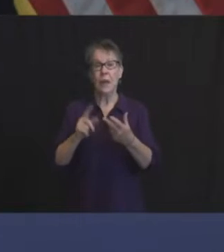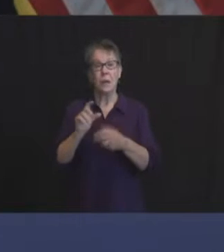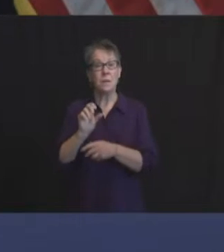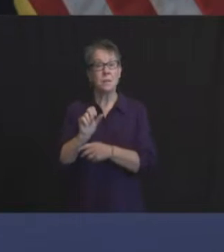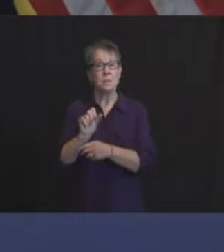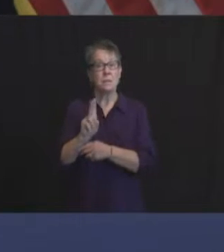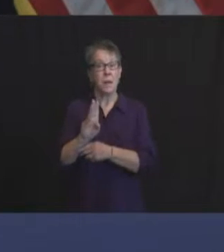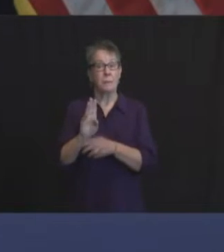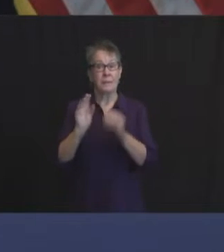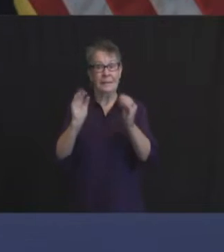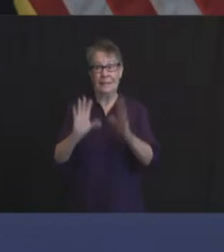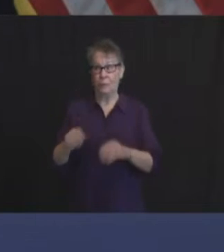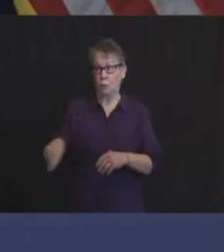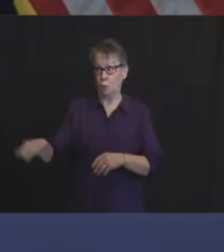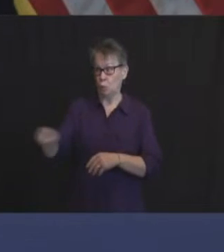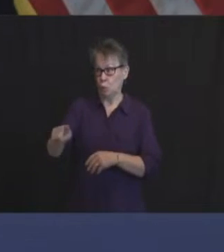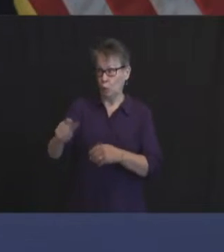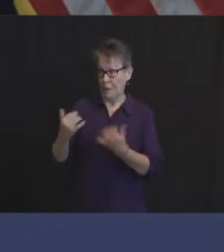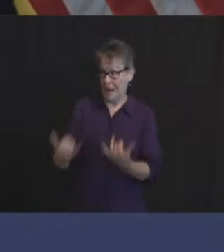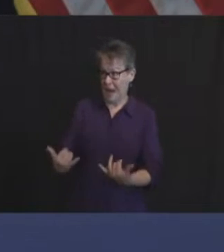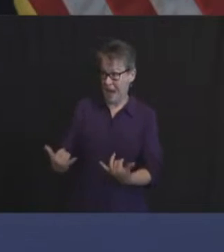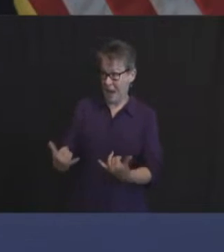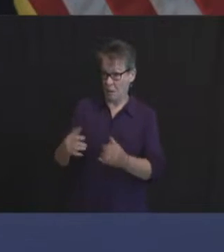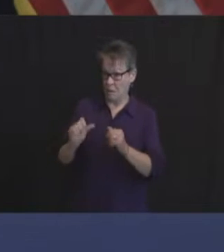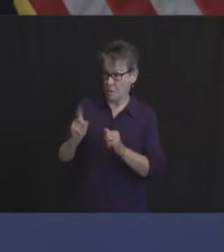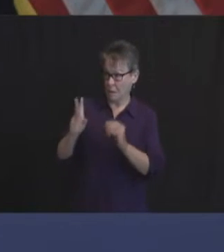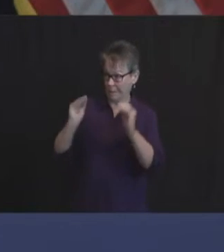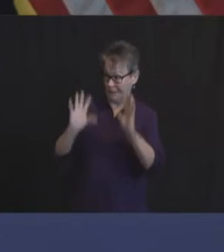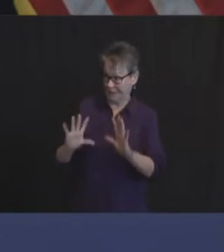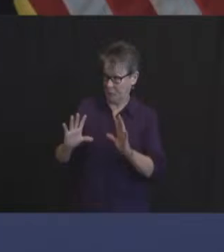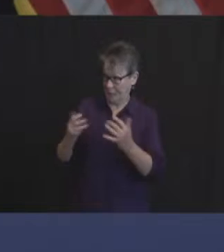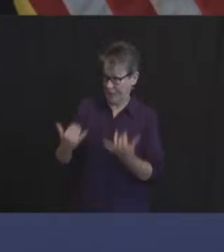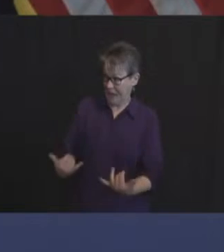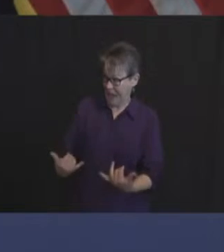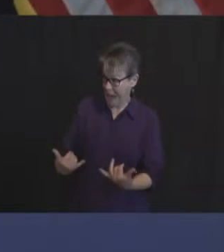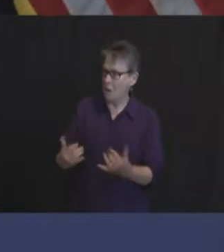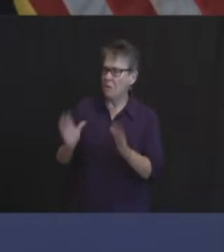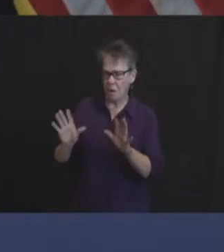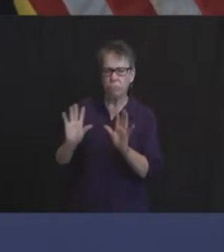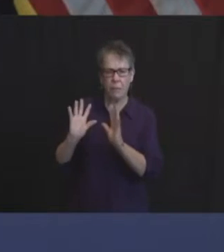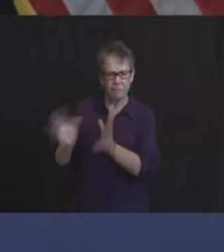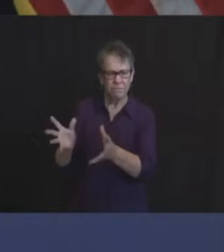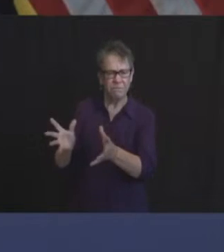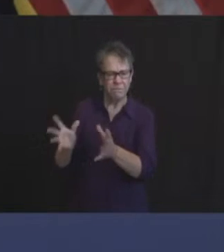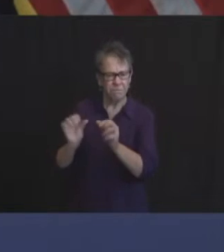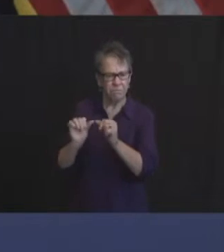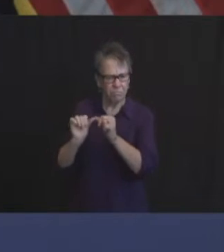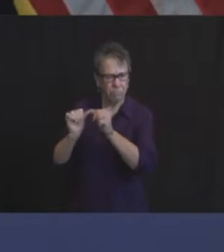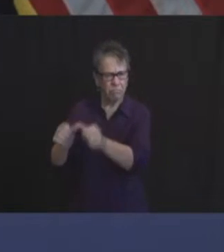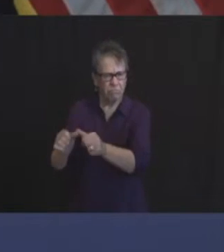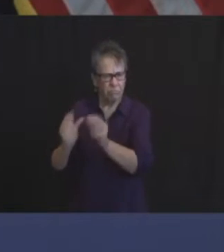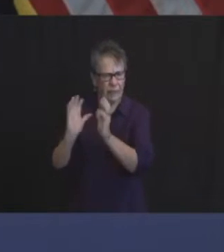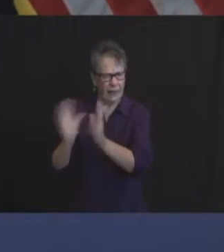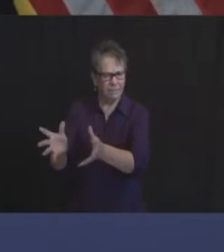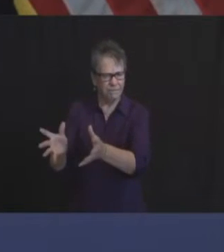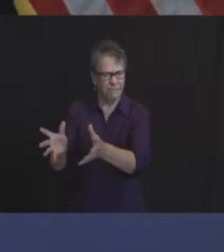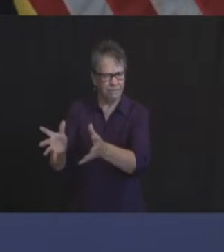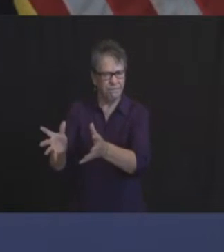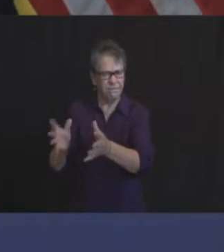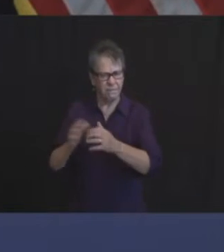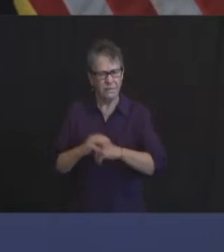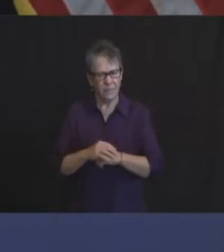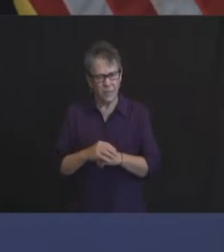expanded time limits will be in place for the remainder of the public health emergency. All three of these actions are the result of